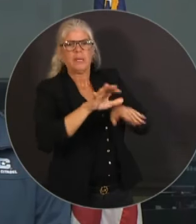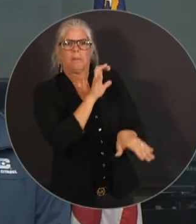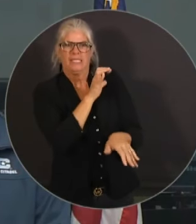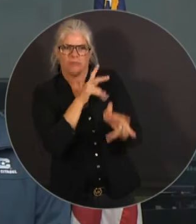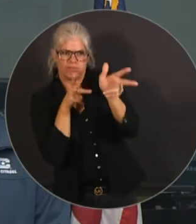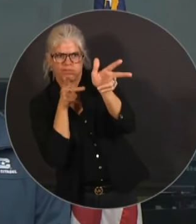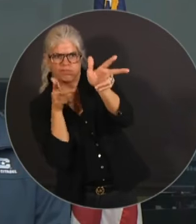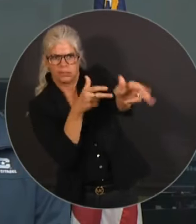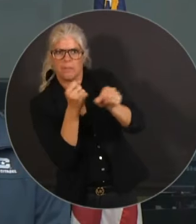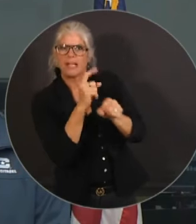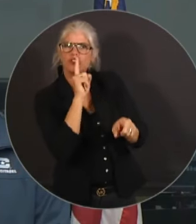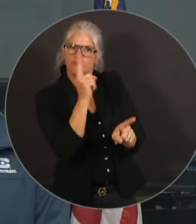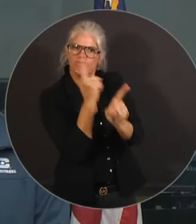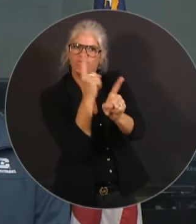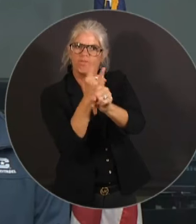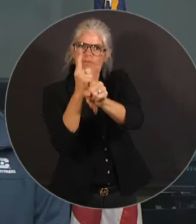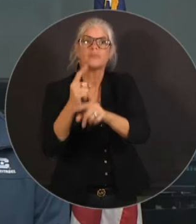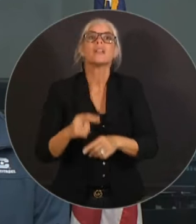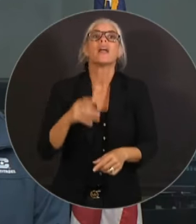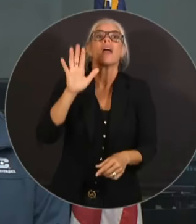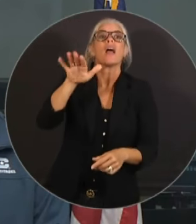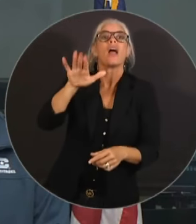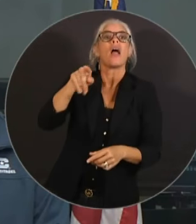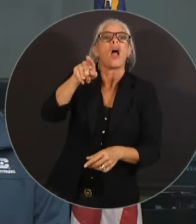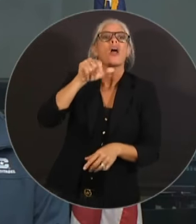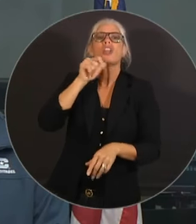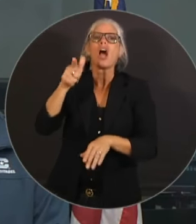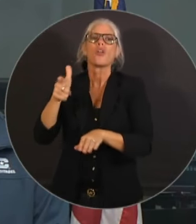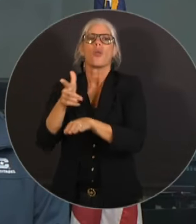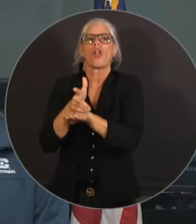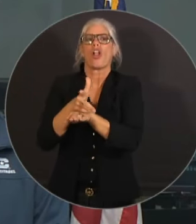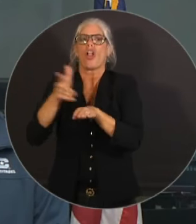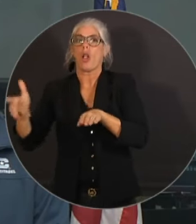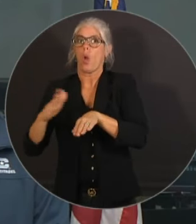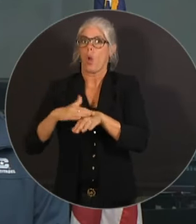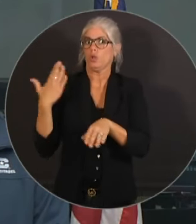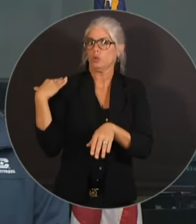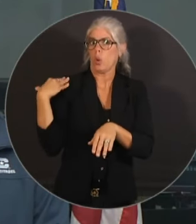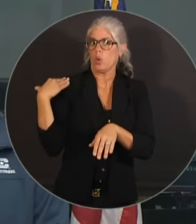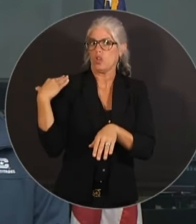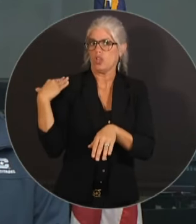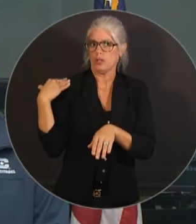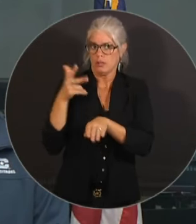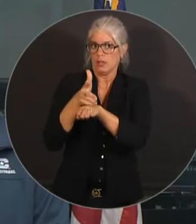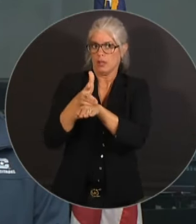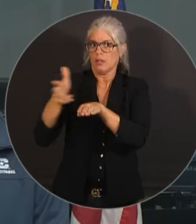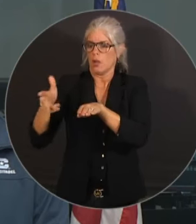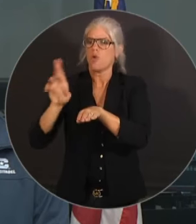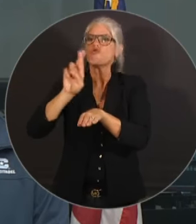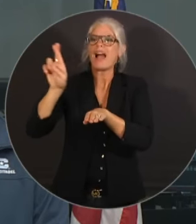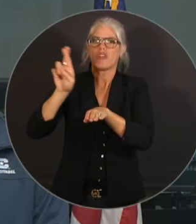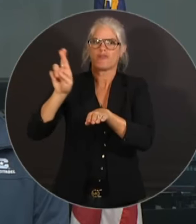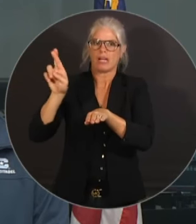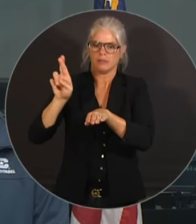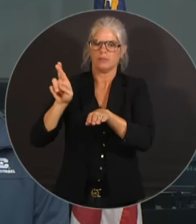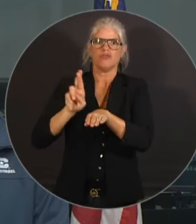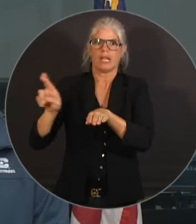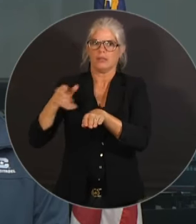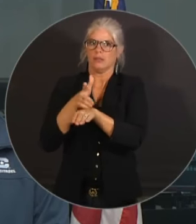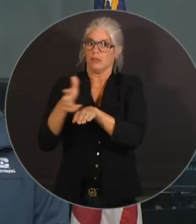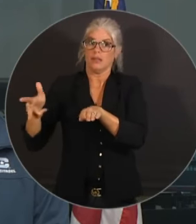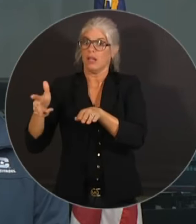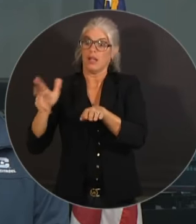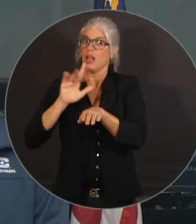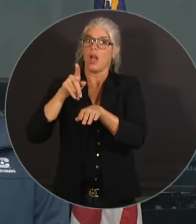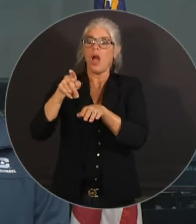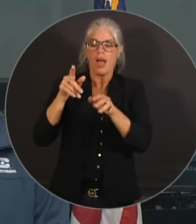in the right shoulder. Please don't occupy the right shoulder. The left shoulder in the affected parts of I-4 and I-75 are open for your use,